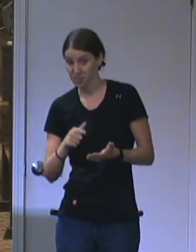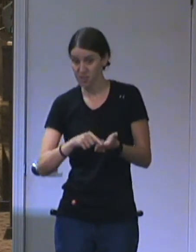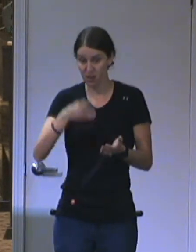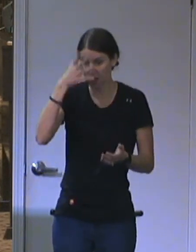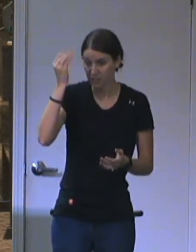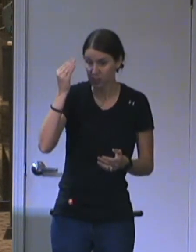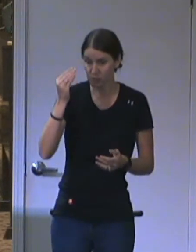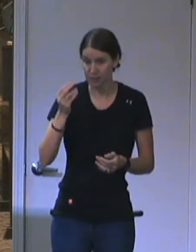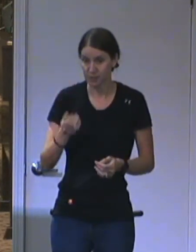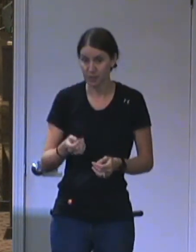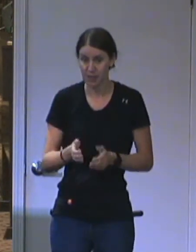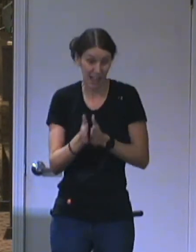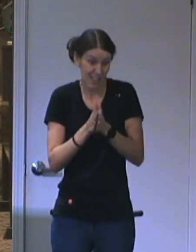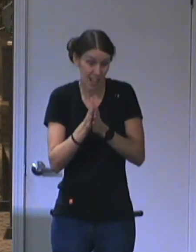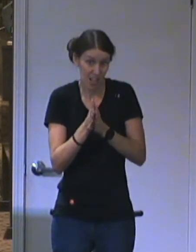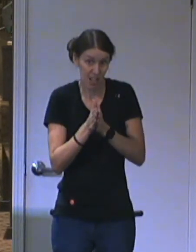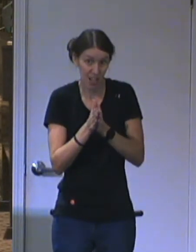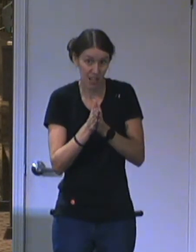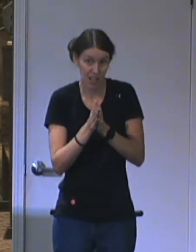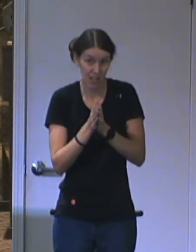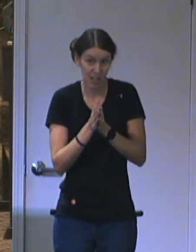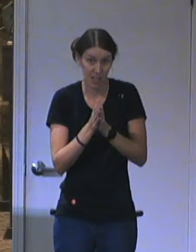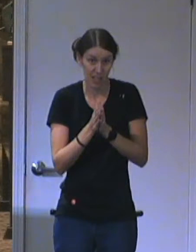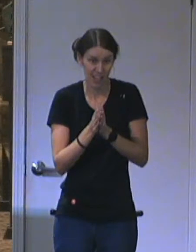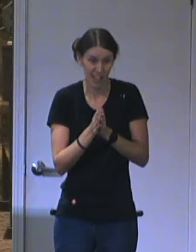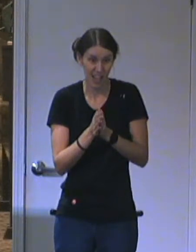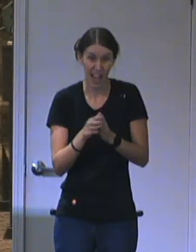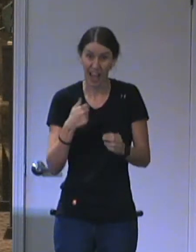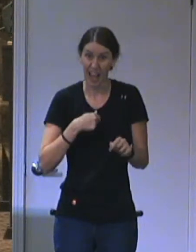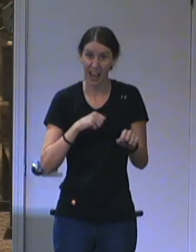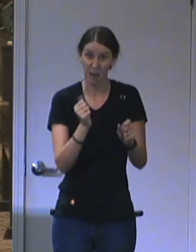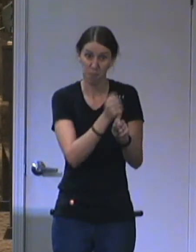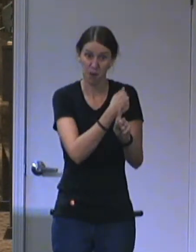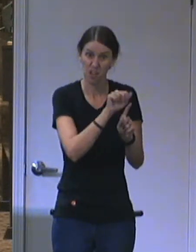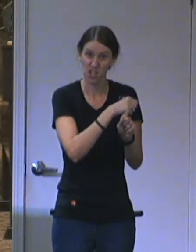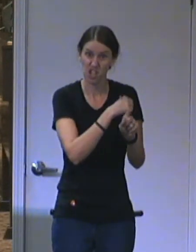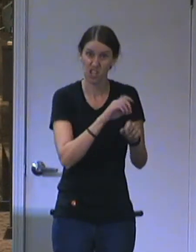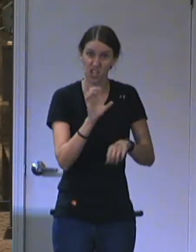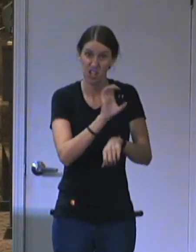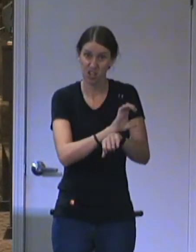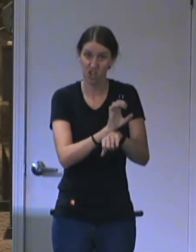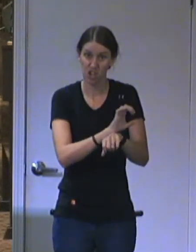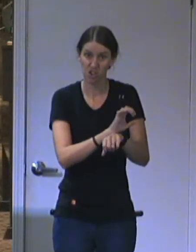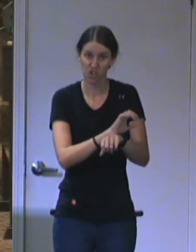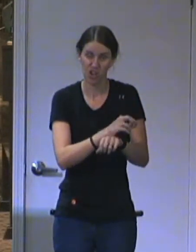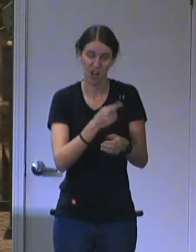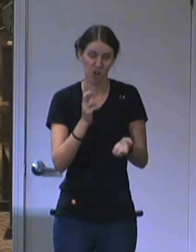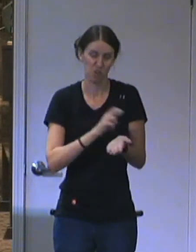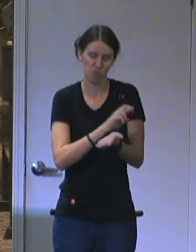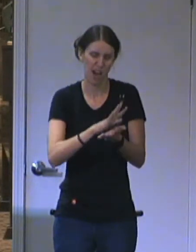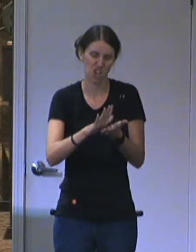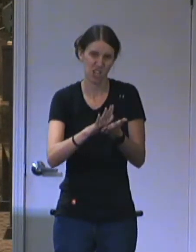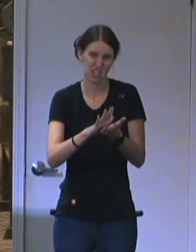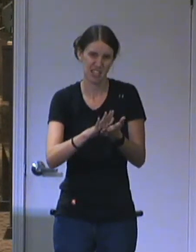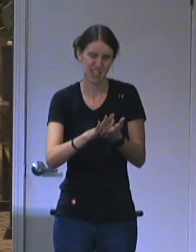zeal, persecuting the church. Touching the righteousness which is in the law,